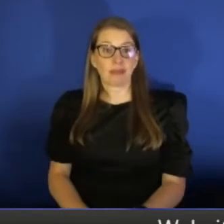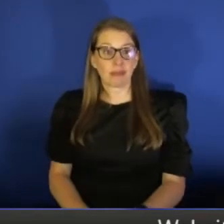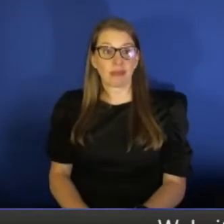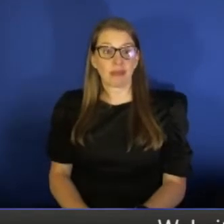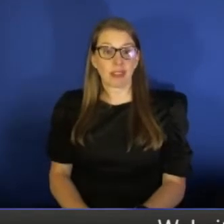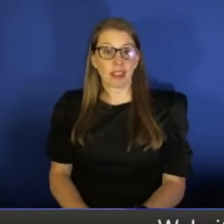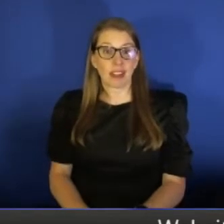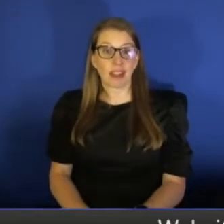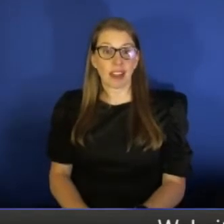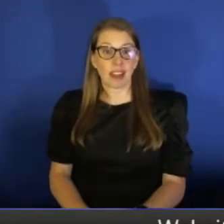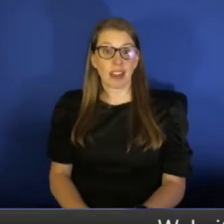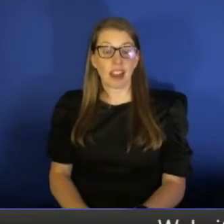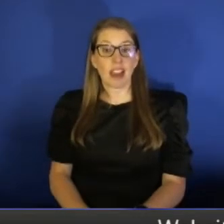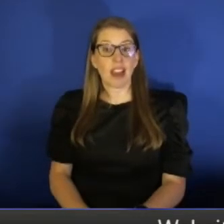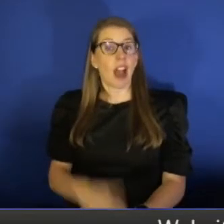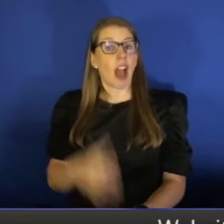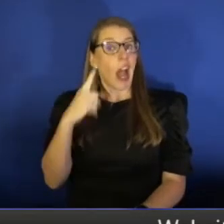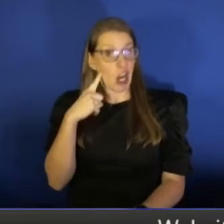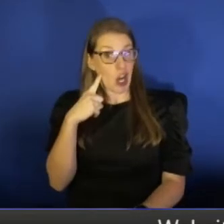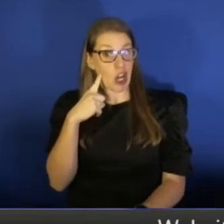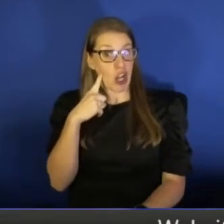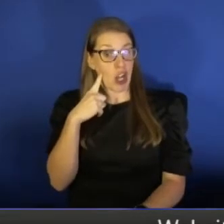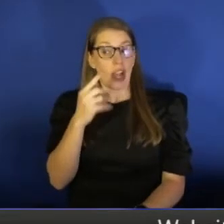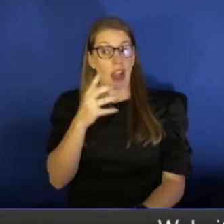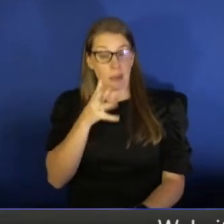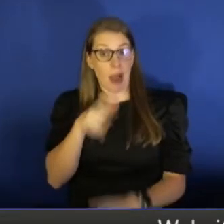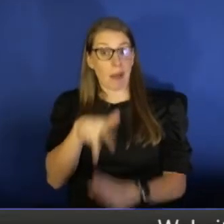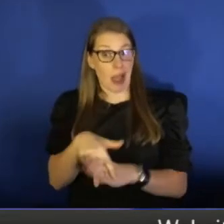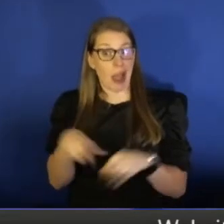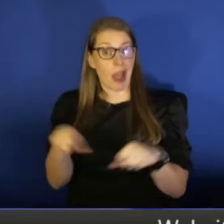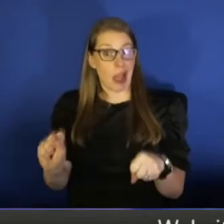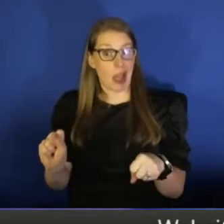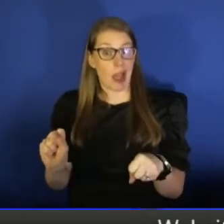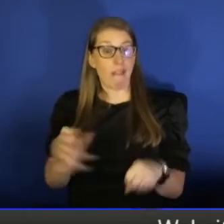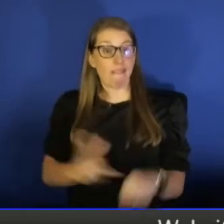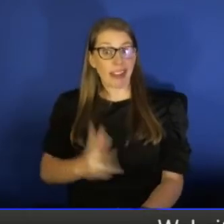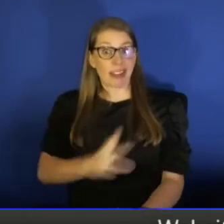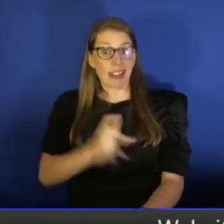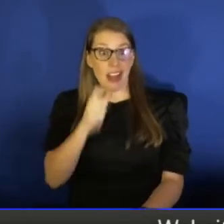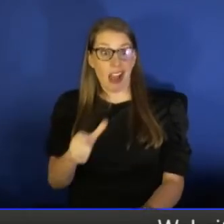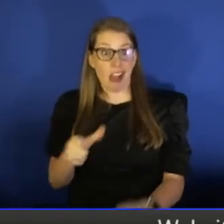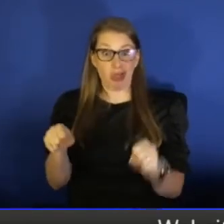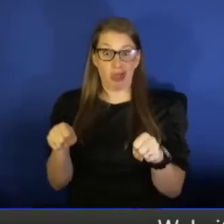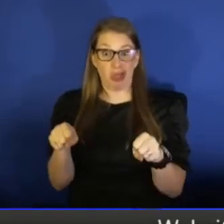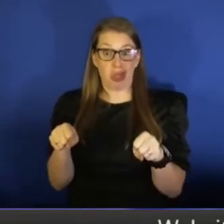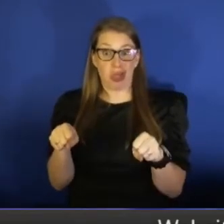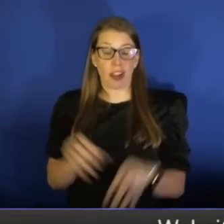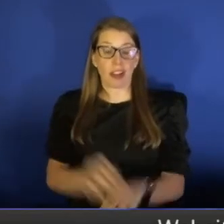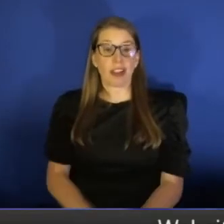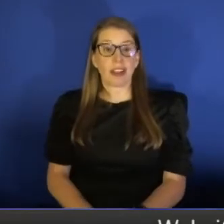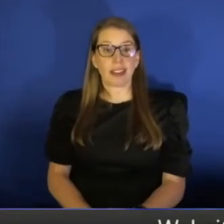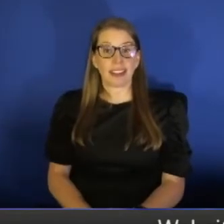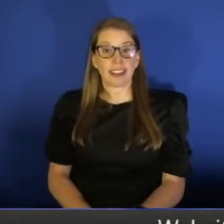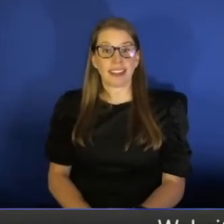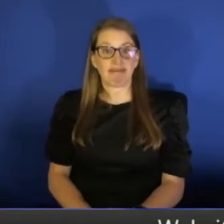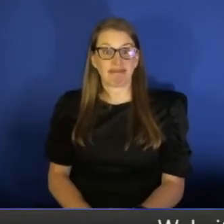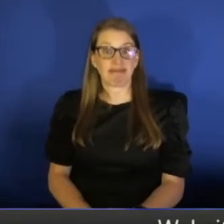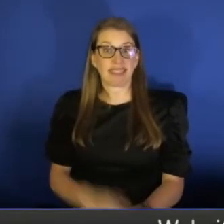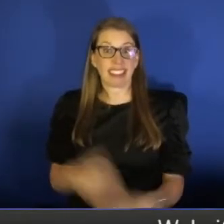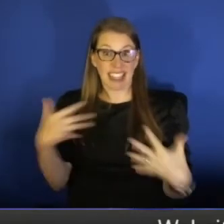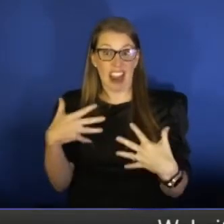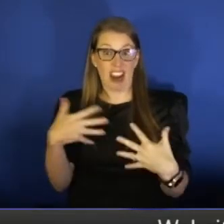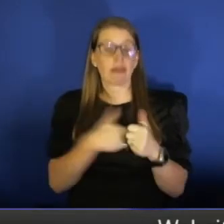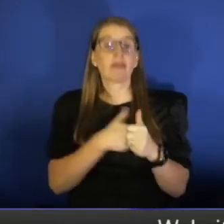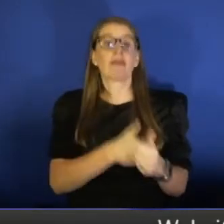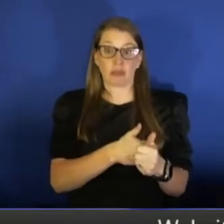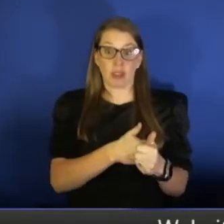on a motorcycle. Oh, and yeah, ride and around it the was just a country. little one. It wasn't like a fancy one either. It was like, Scary. I'm thinking, okay, go with the music. We will take the